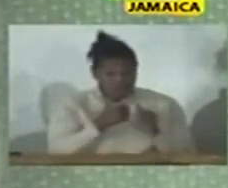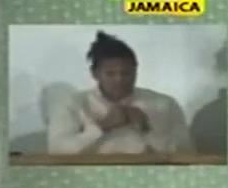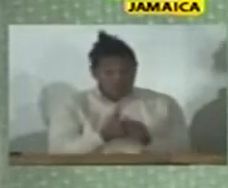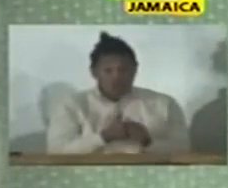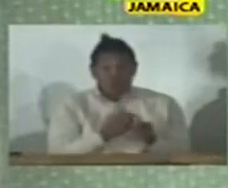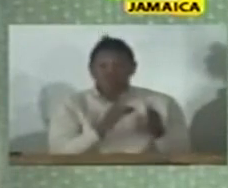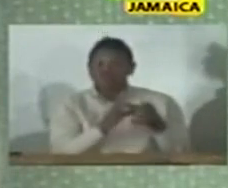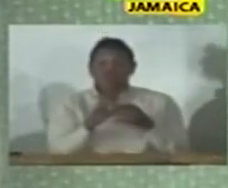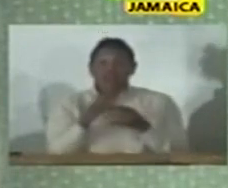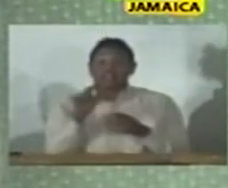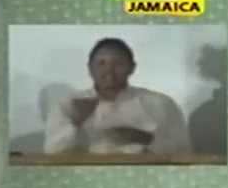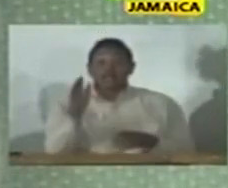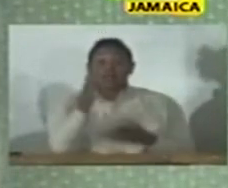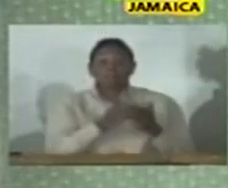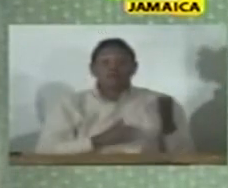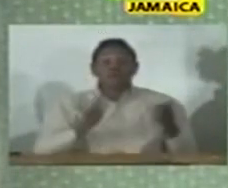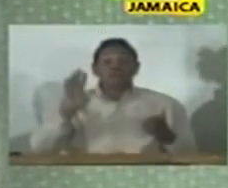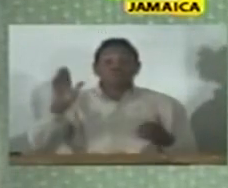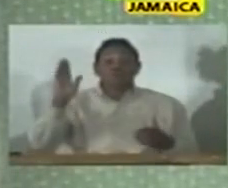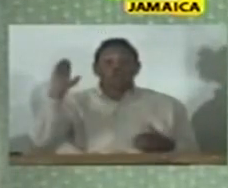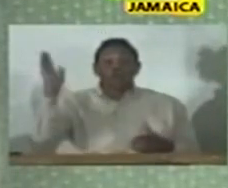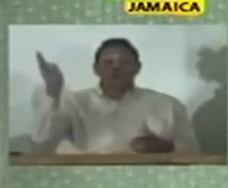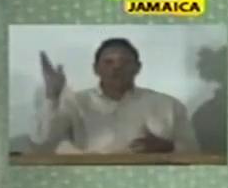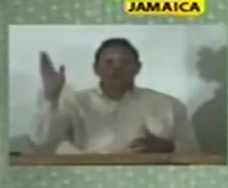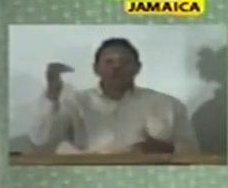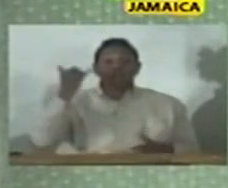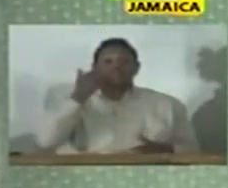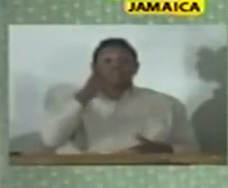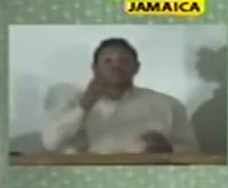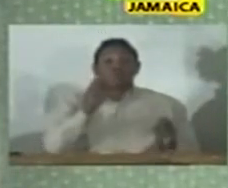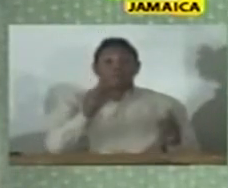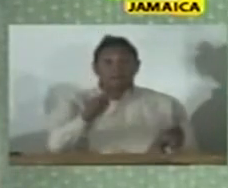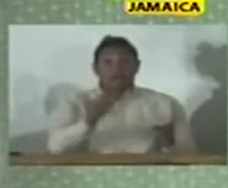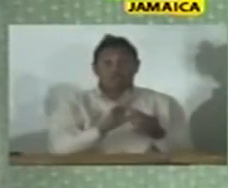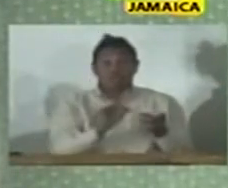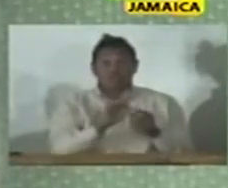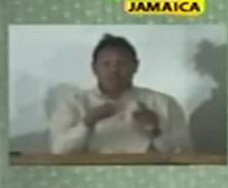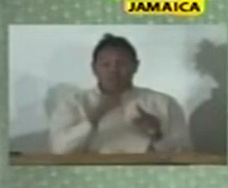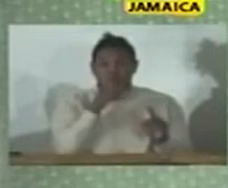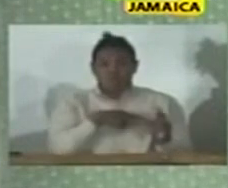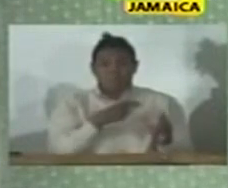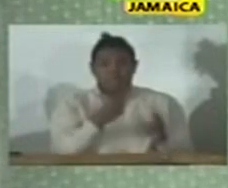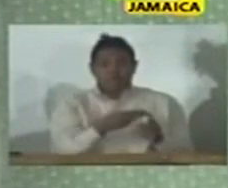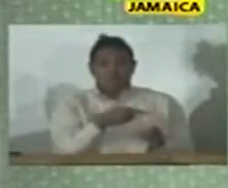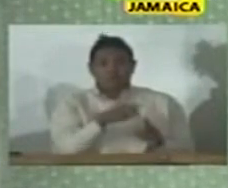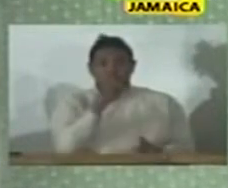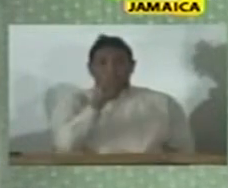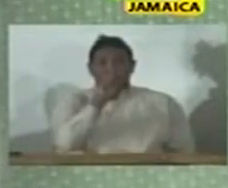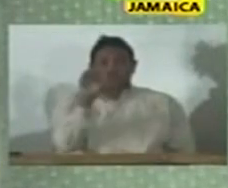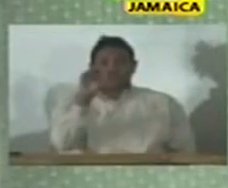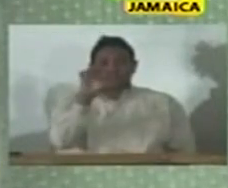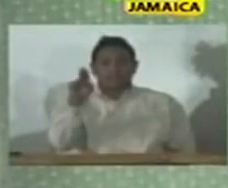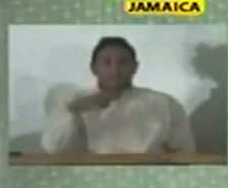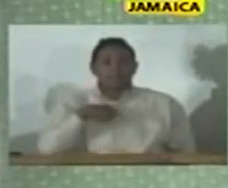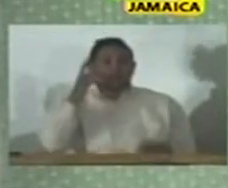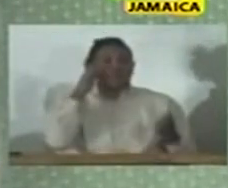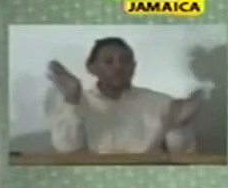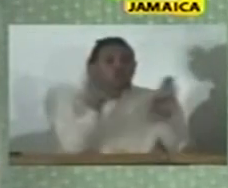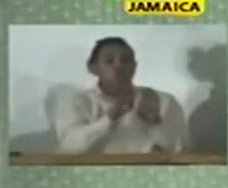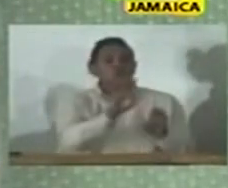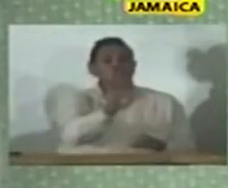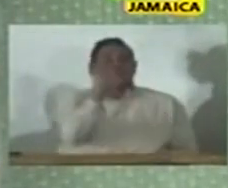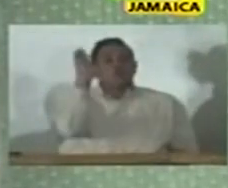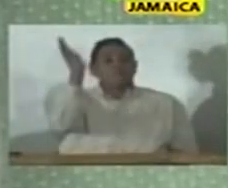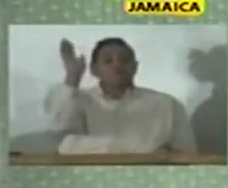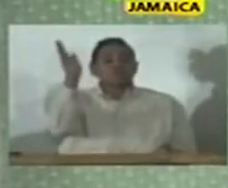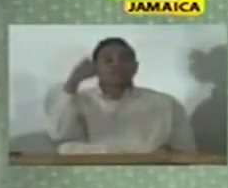that aspect of your presentation, if you return there, I'm going to bring your presentation to a close.